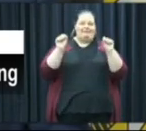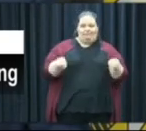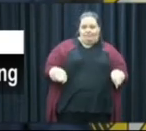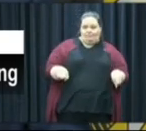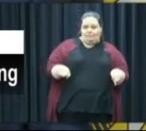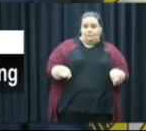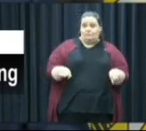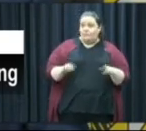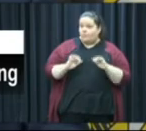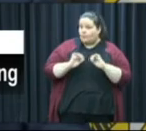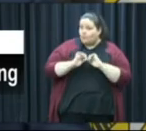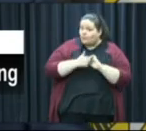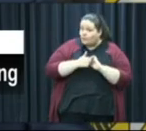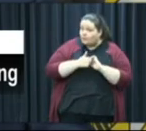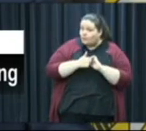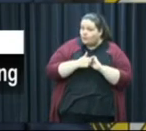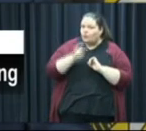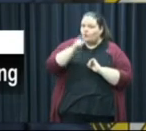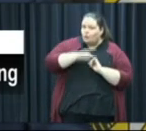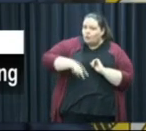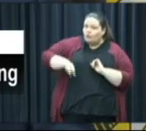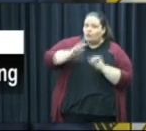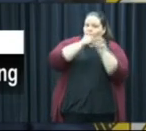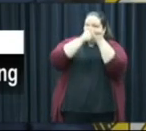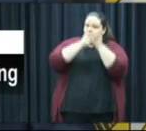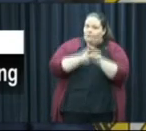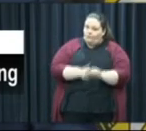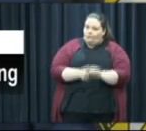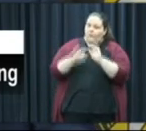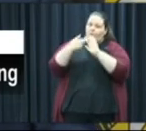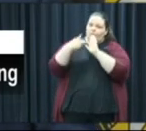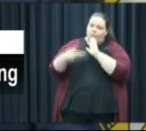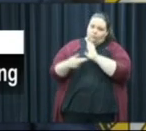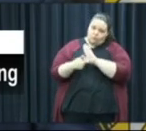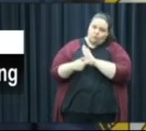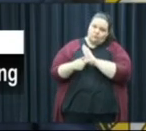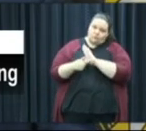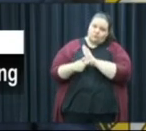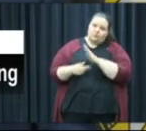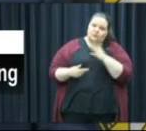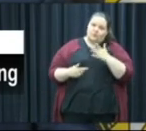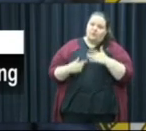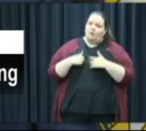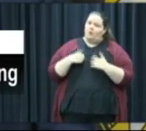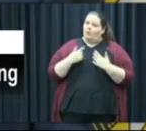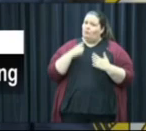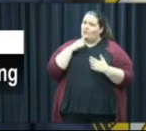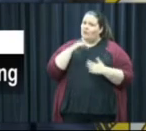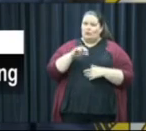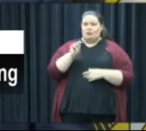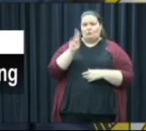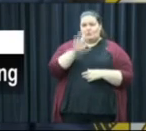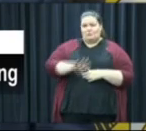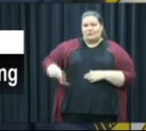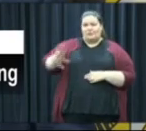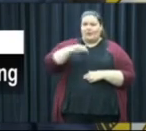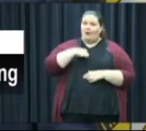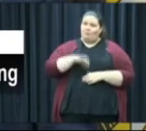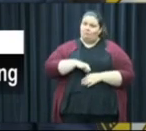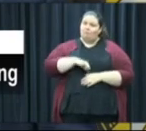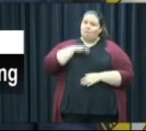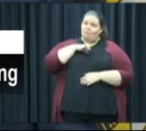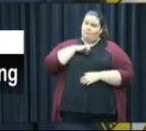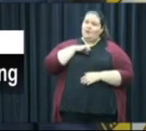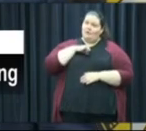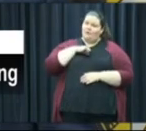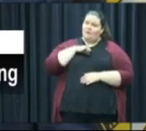happen if we continue to do our part and follow the rules. I am so proud of New Brunswickers all across this province